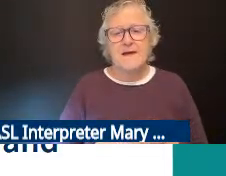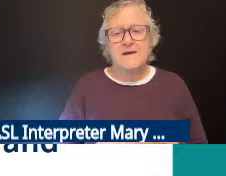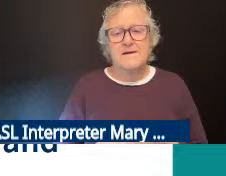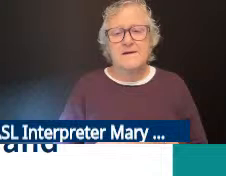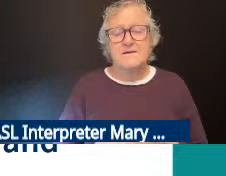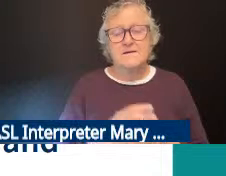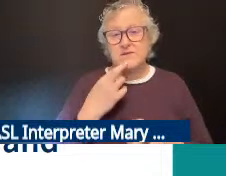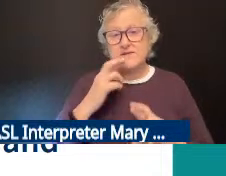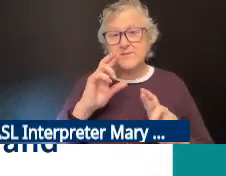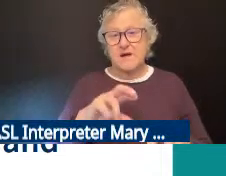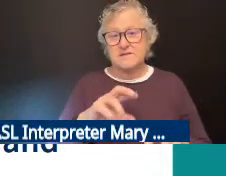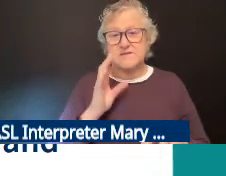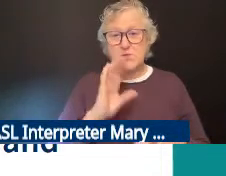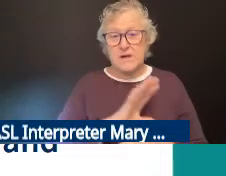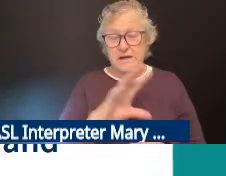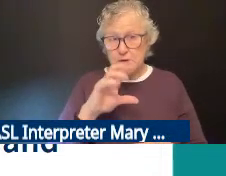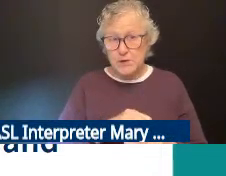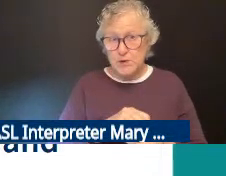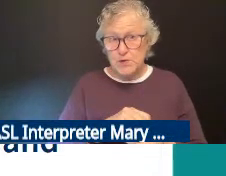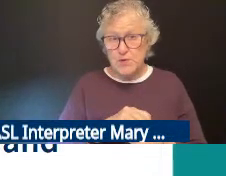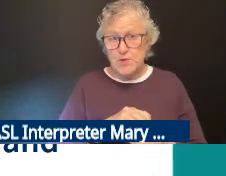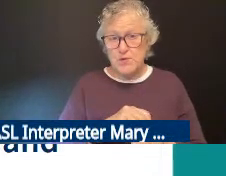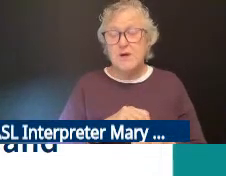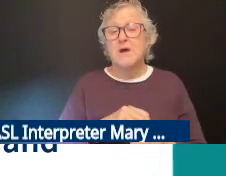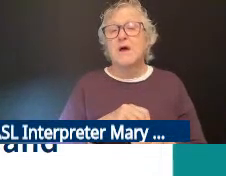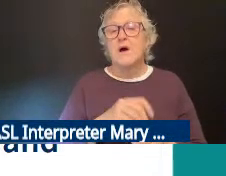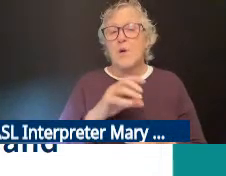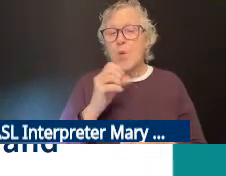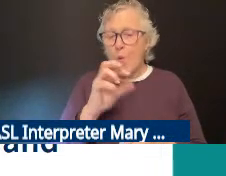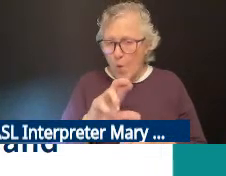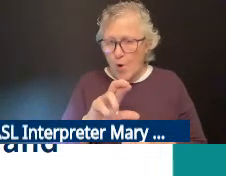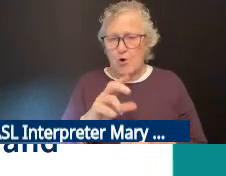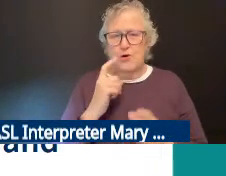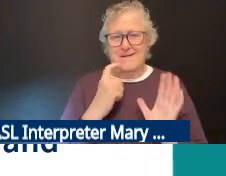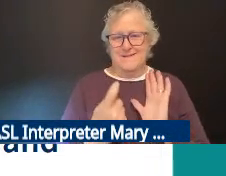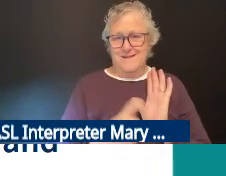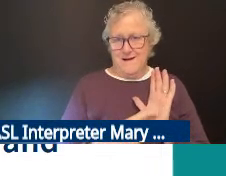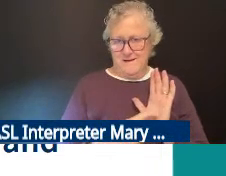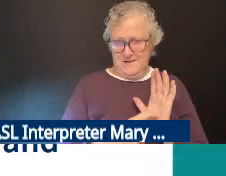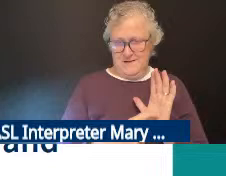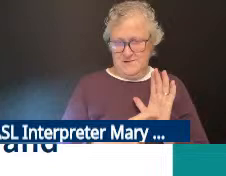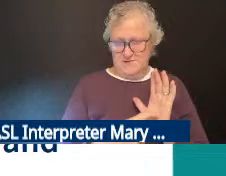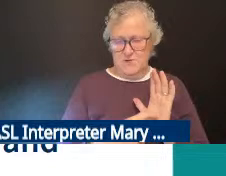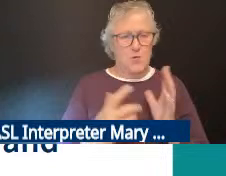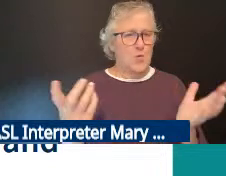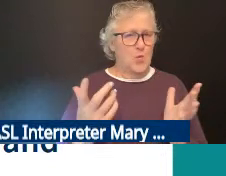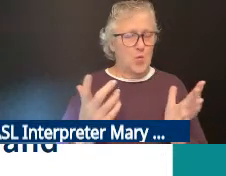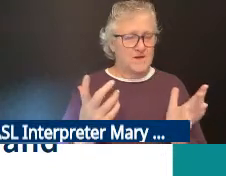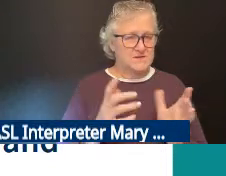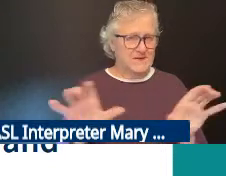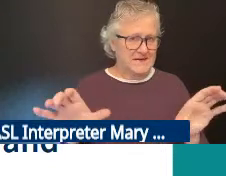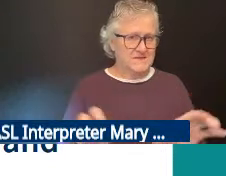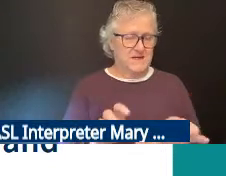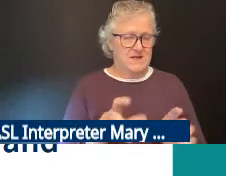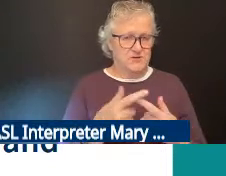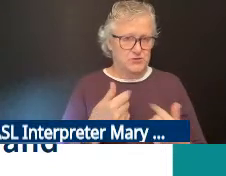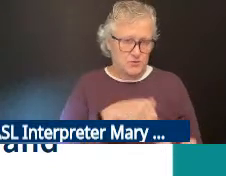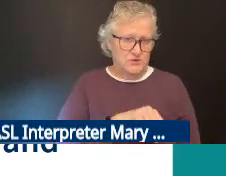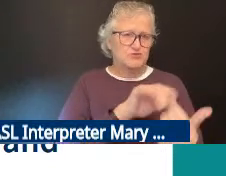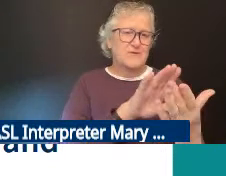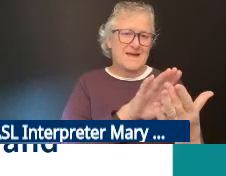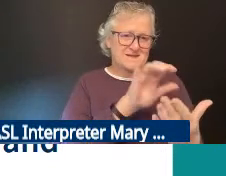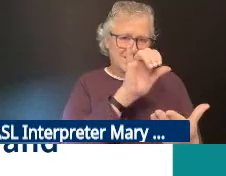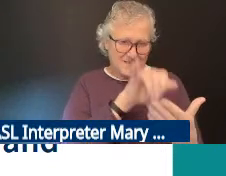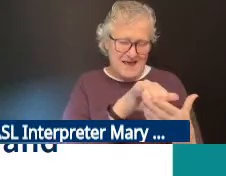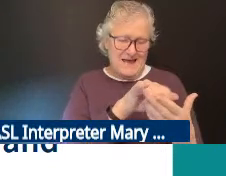comments. It's also wanted to make sure that we let ESG know that our program's working very hard right now to